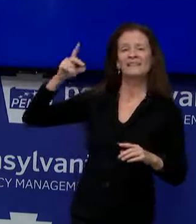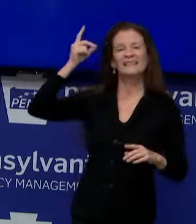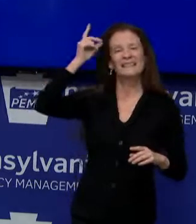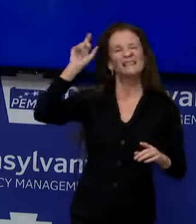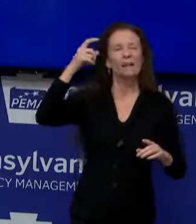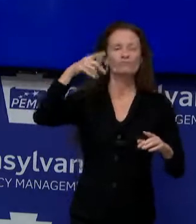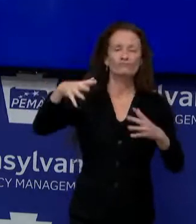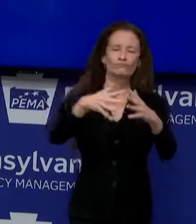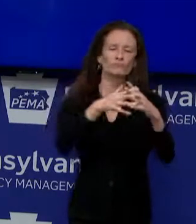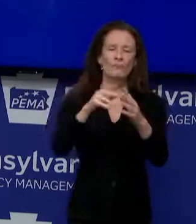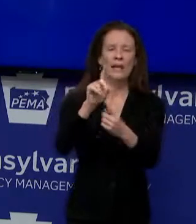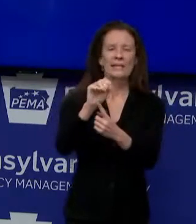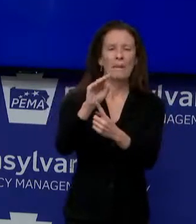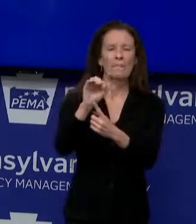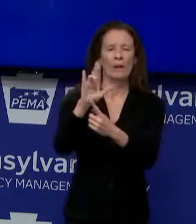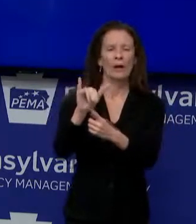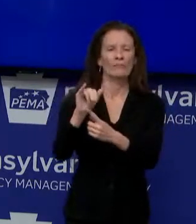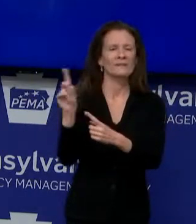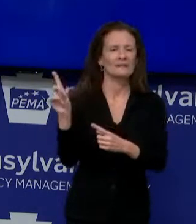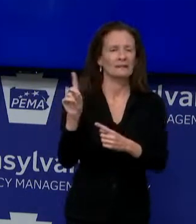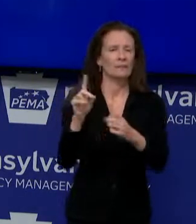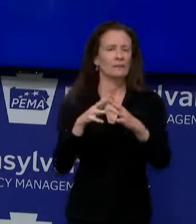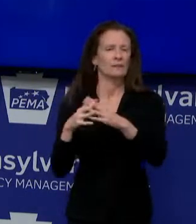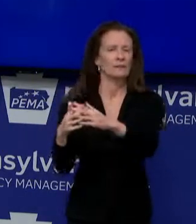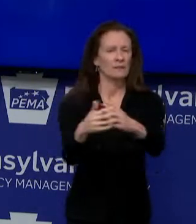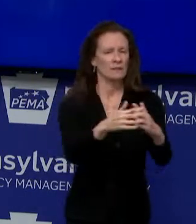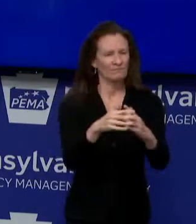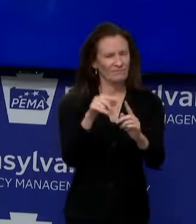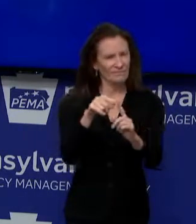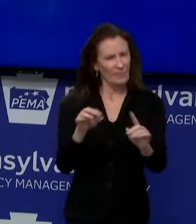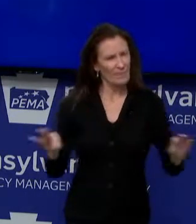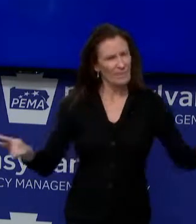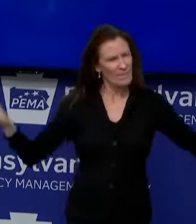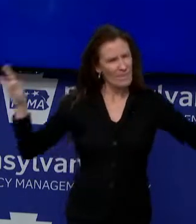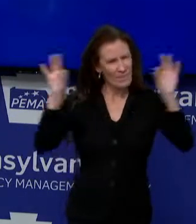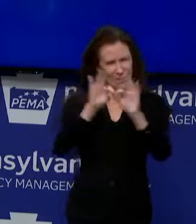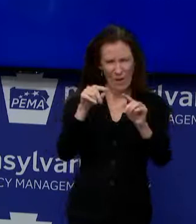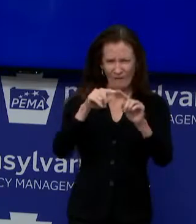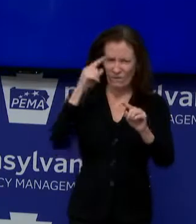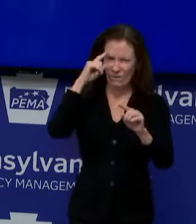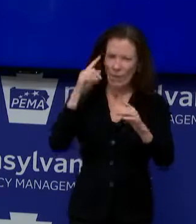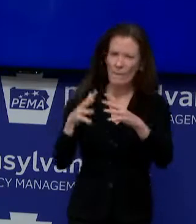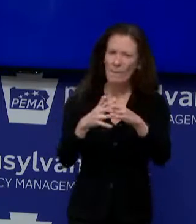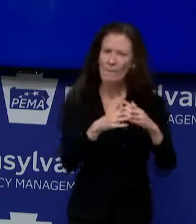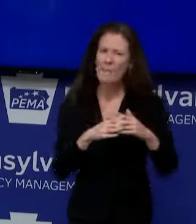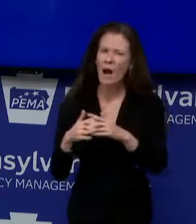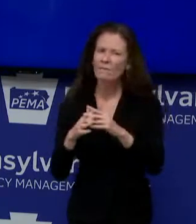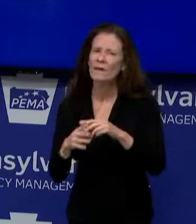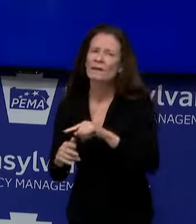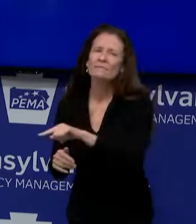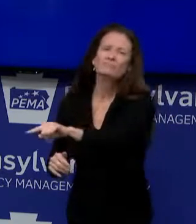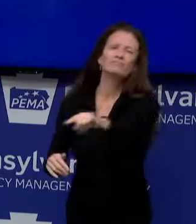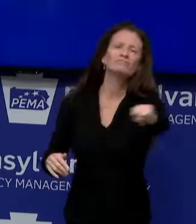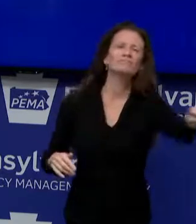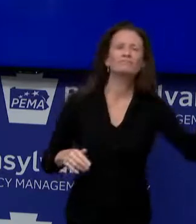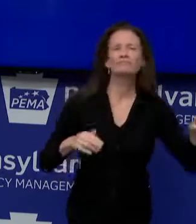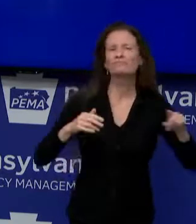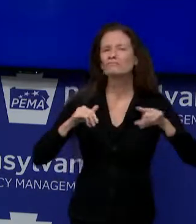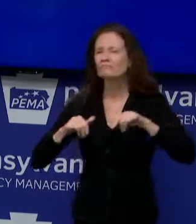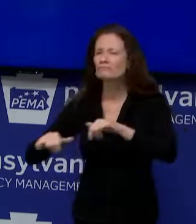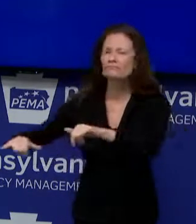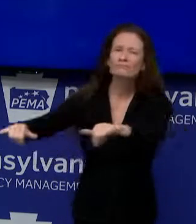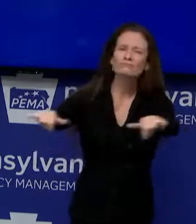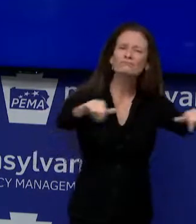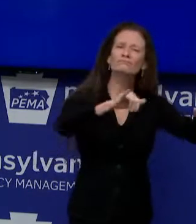promise of America. The ceremony was intended to consecrate the cemetery in which the soldiers who died